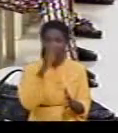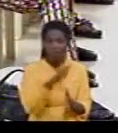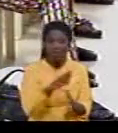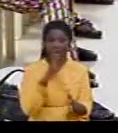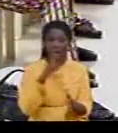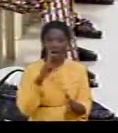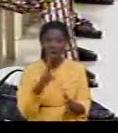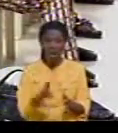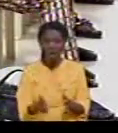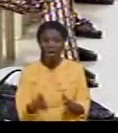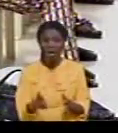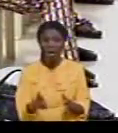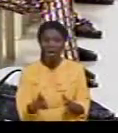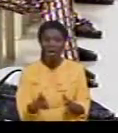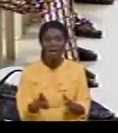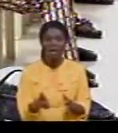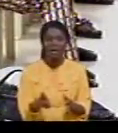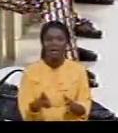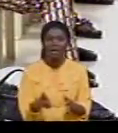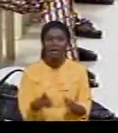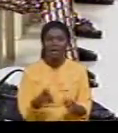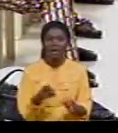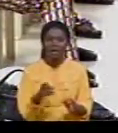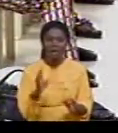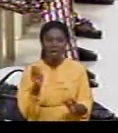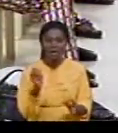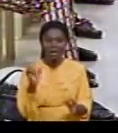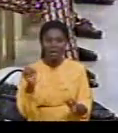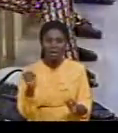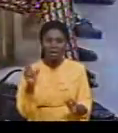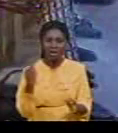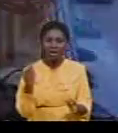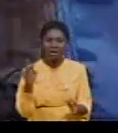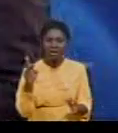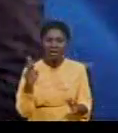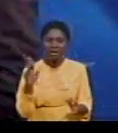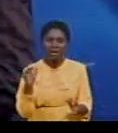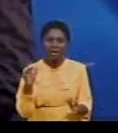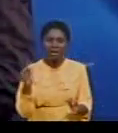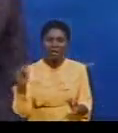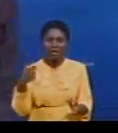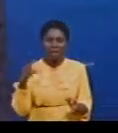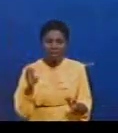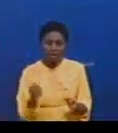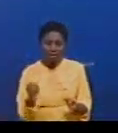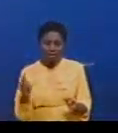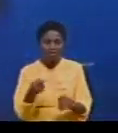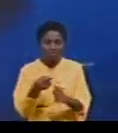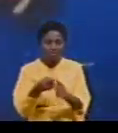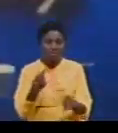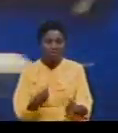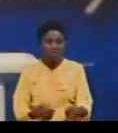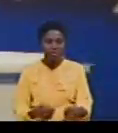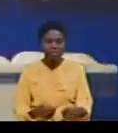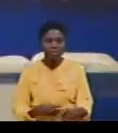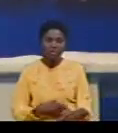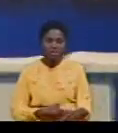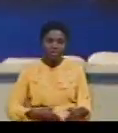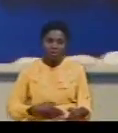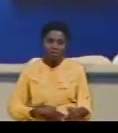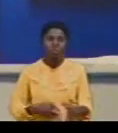estranged from the womb. The wicked are estranged from the womb. You know, our